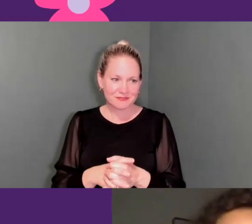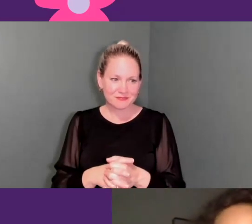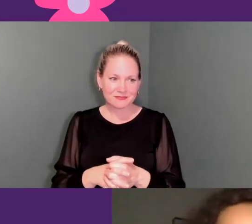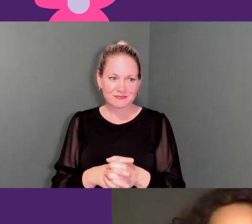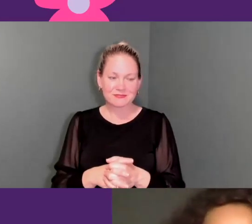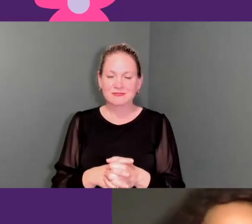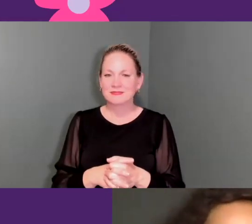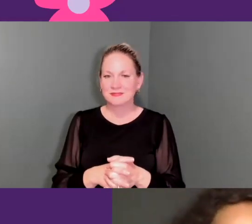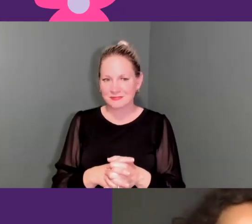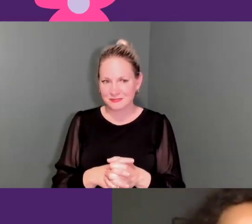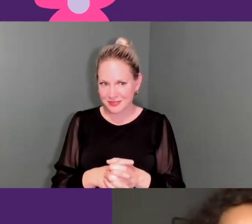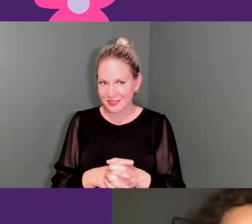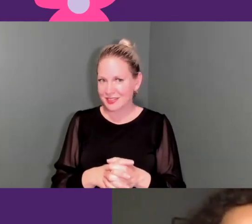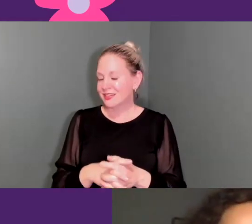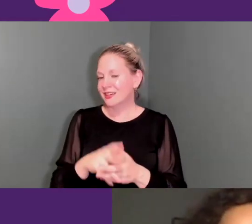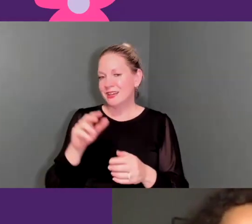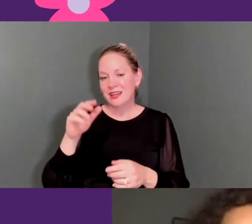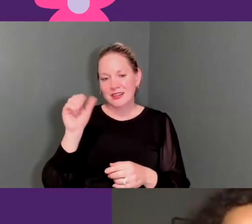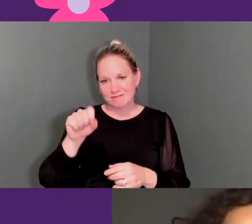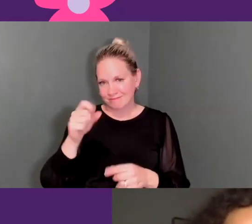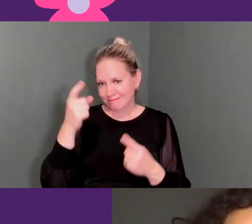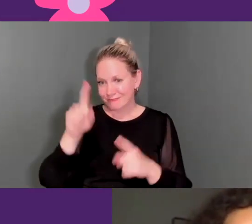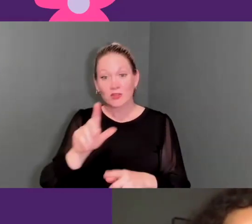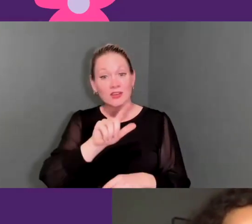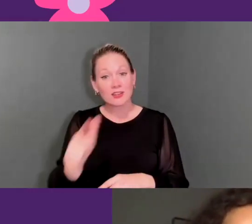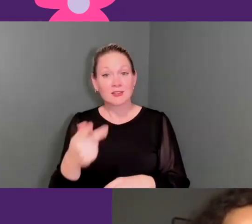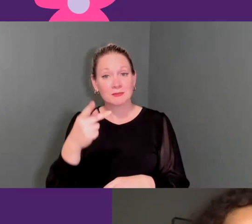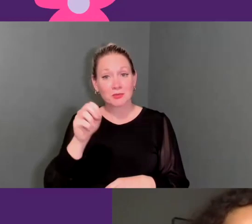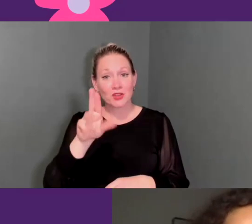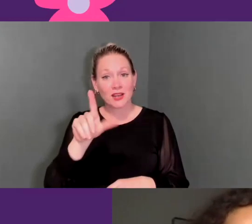I agree. We all agree about the importance of this. Perla, go ahead.